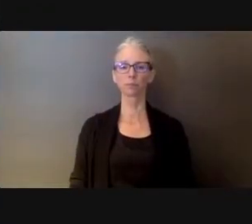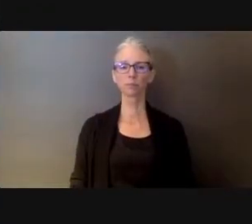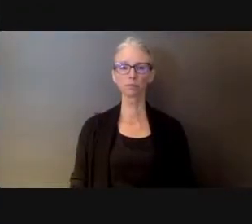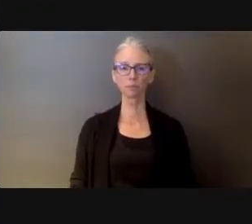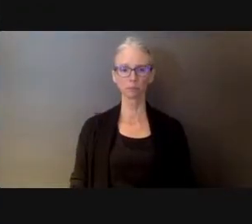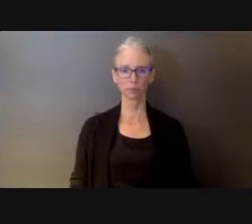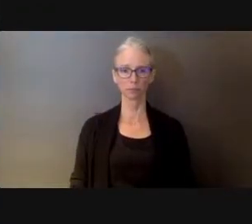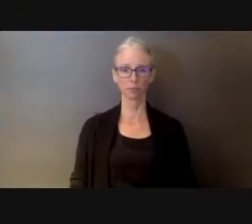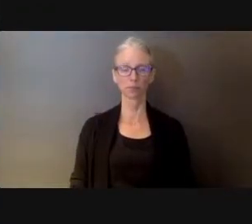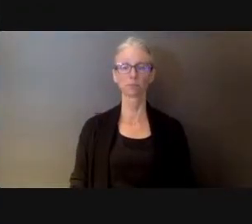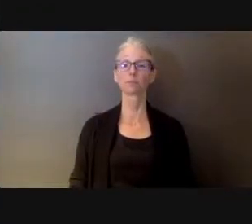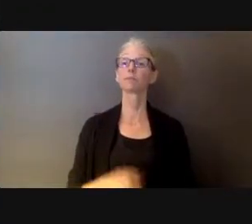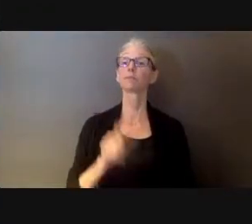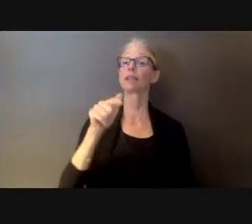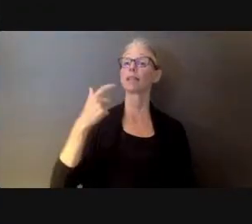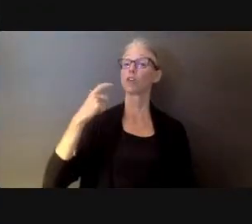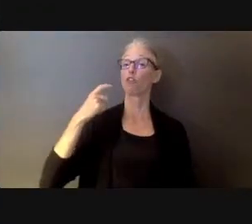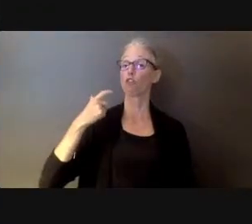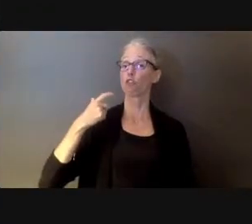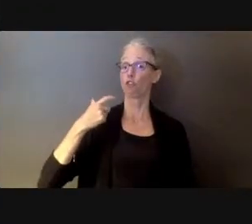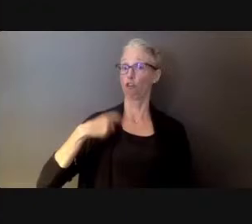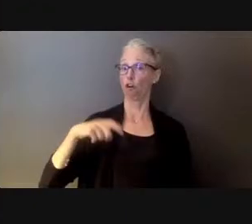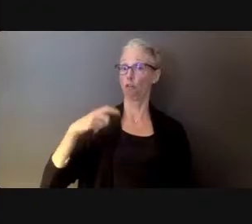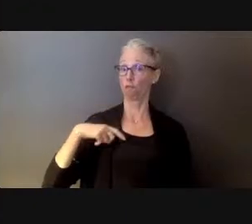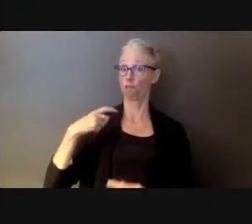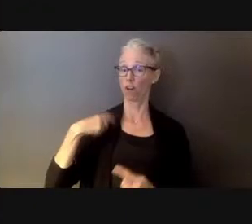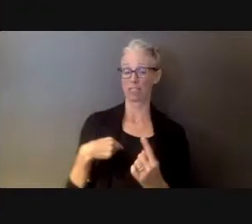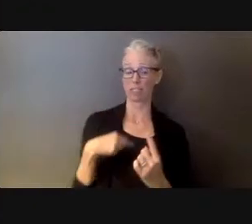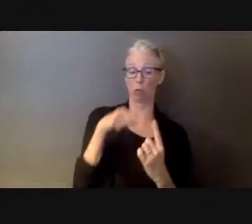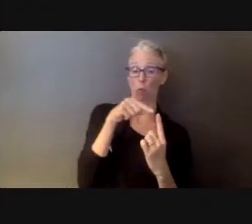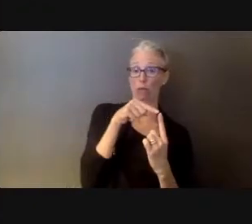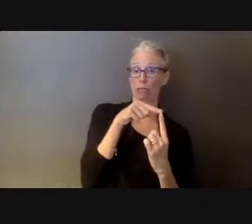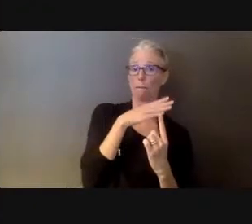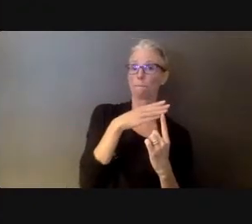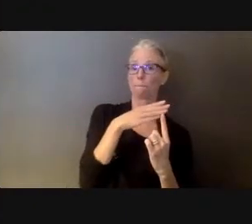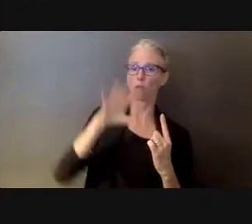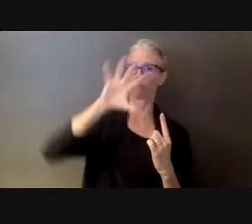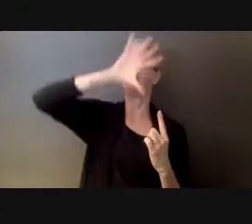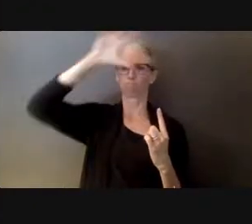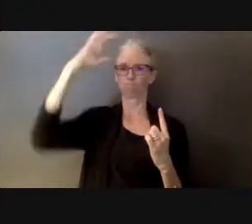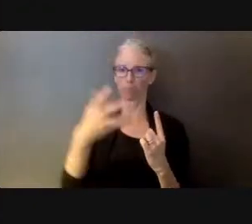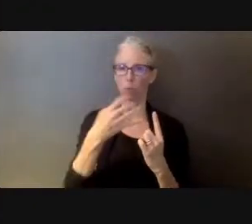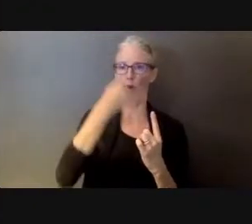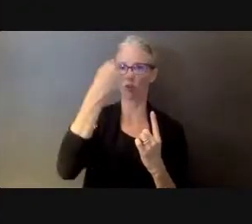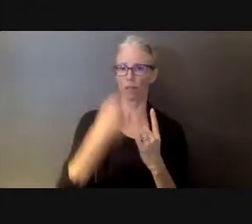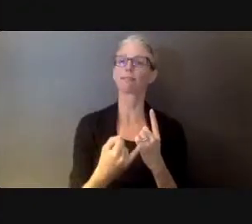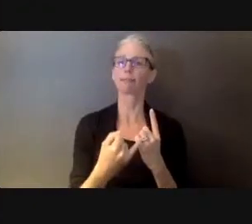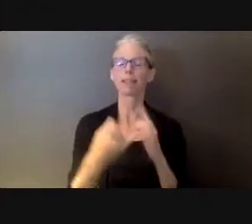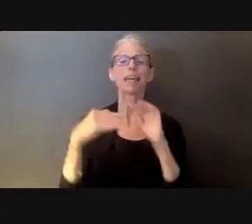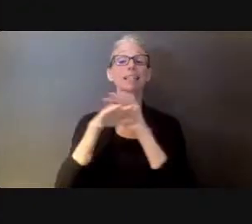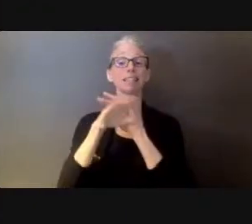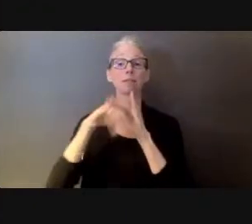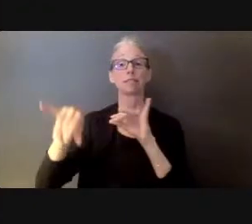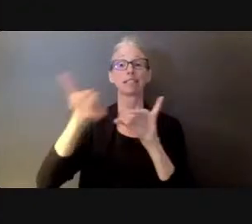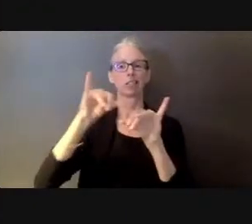This conference is part of a larger project that was funded by Accessibility Standards Canada, this same group,